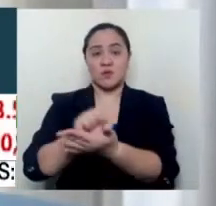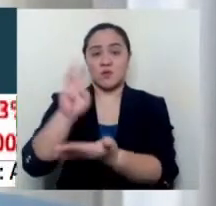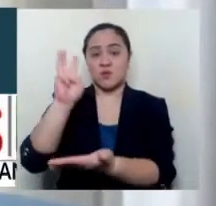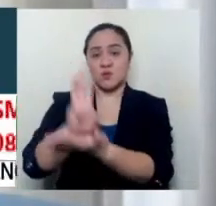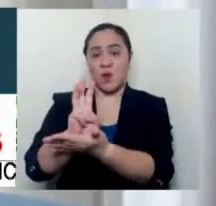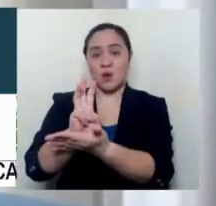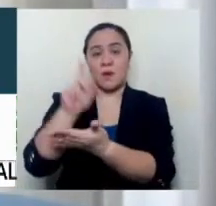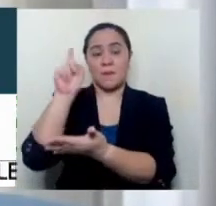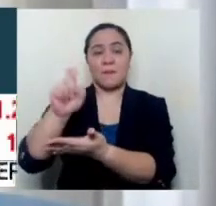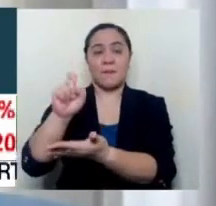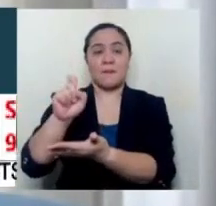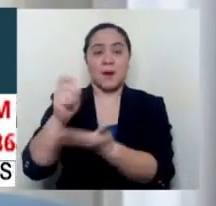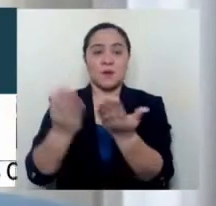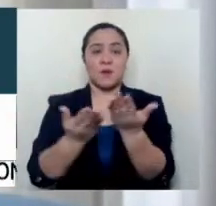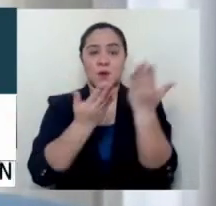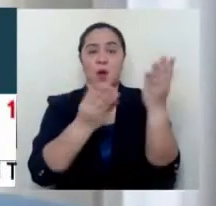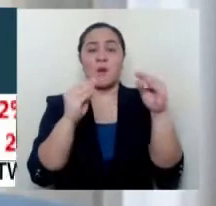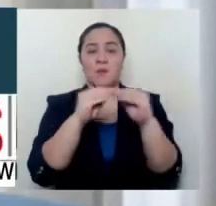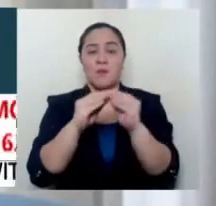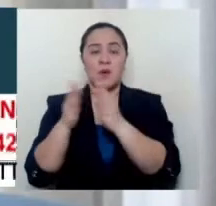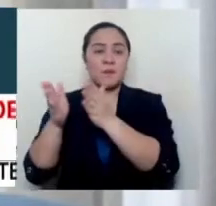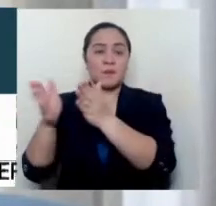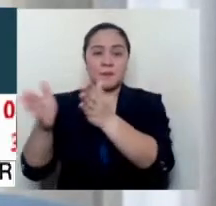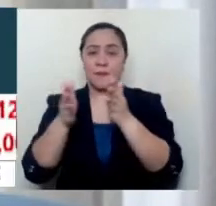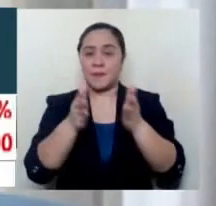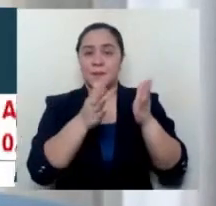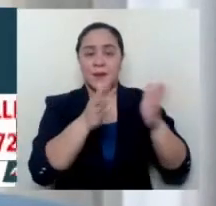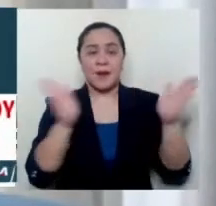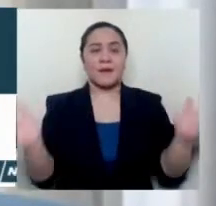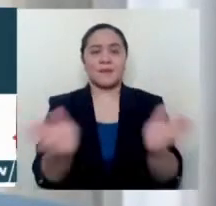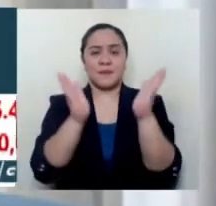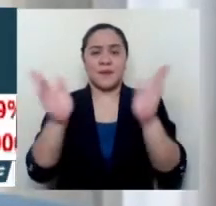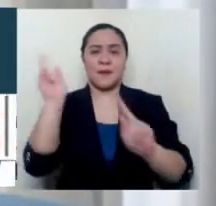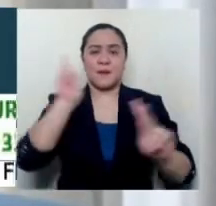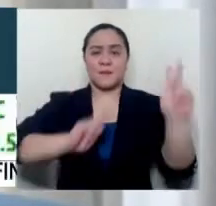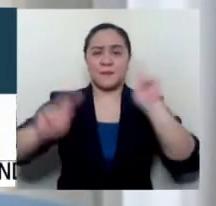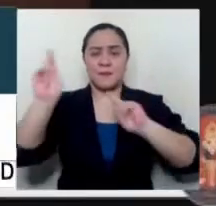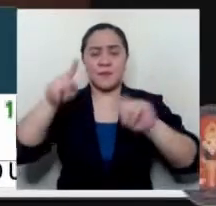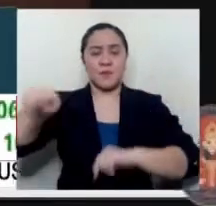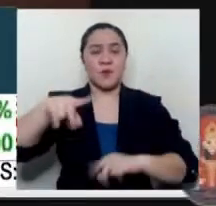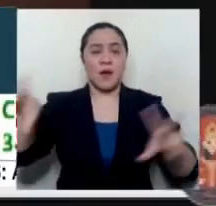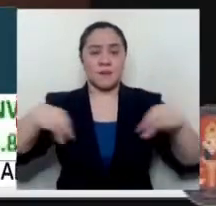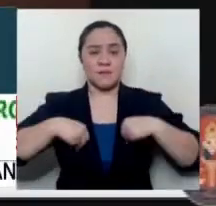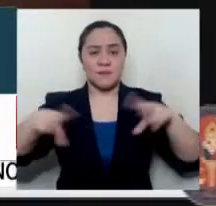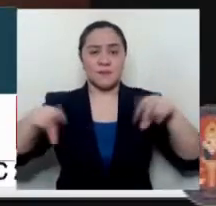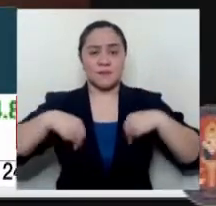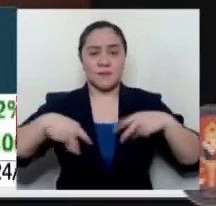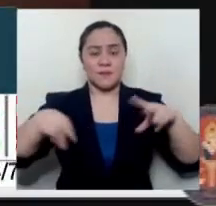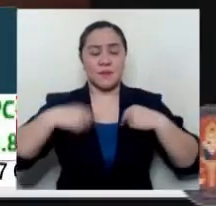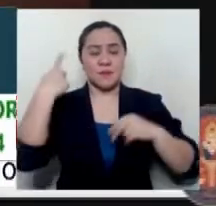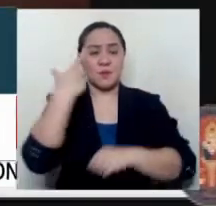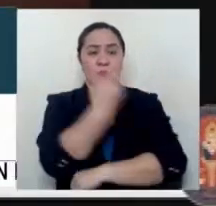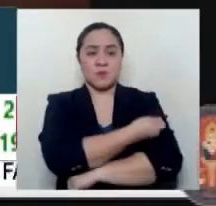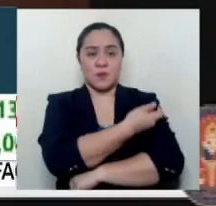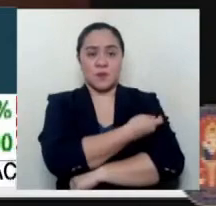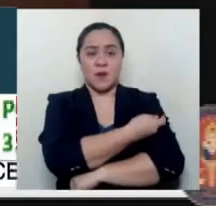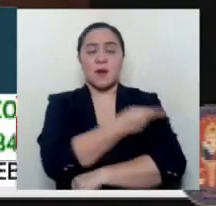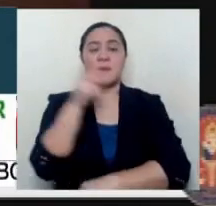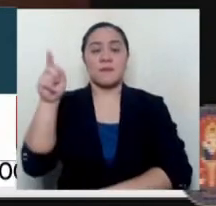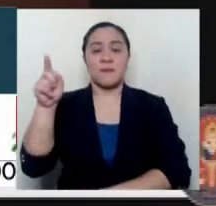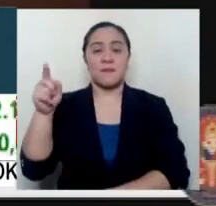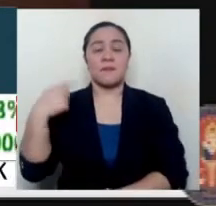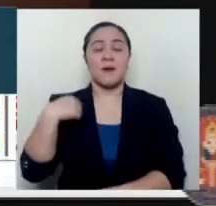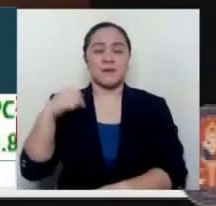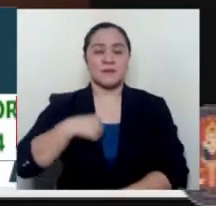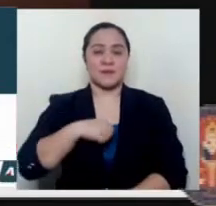instead come up with more strategies to encourage public acceptance of the vaccines. Senate Minority Leader Franklin Drilon,